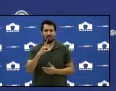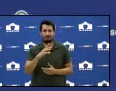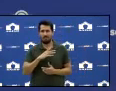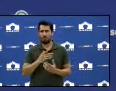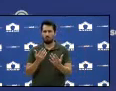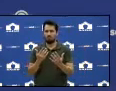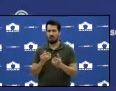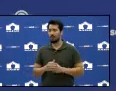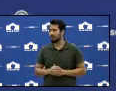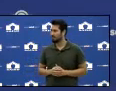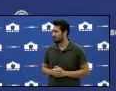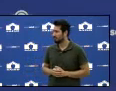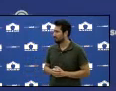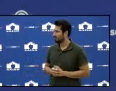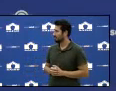minute.